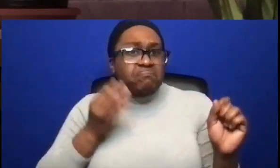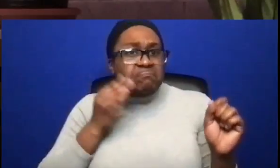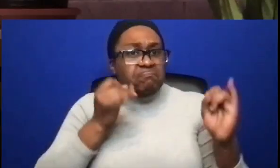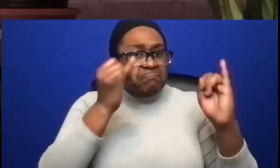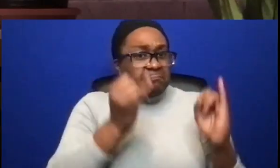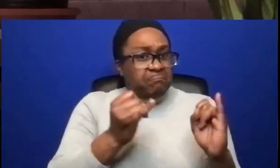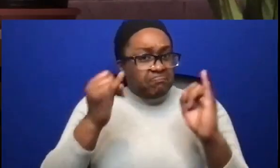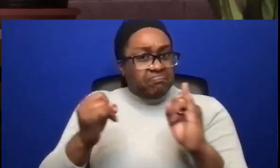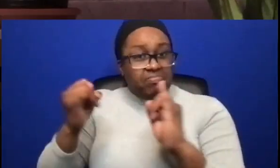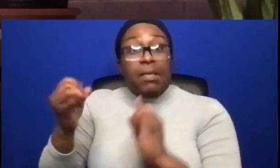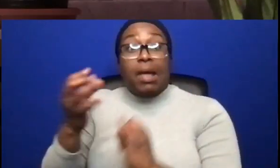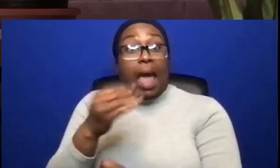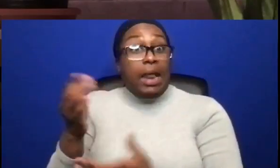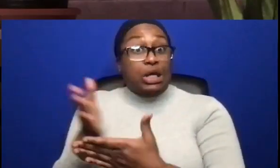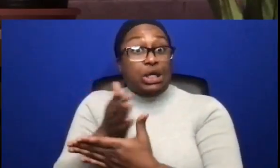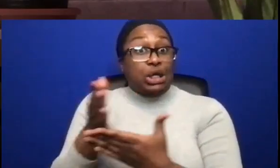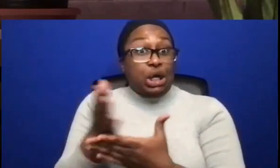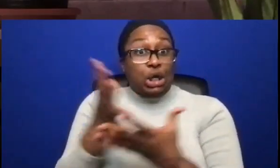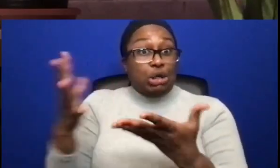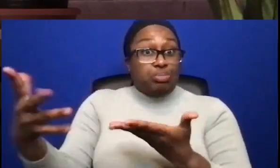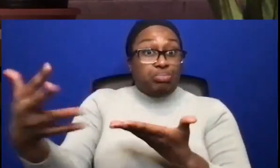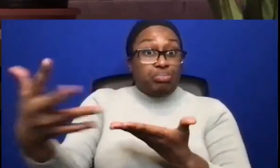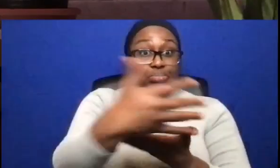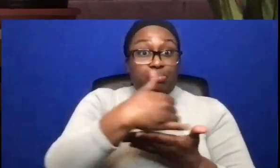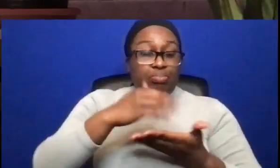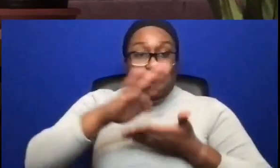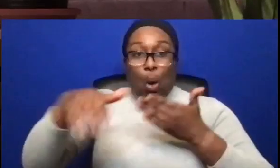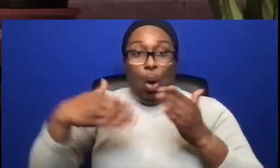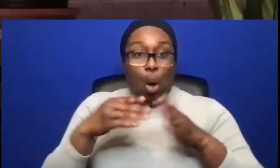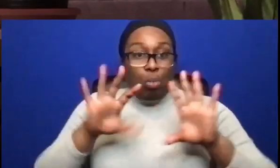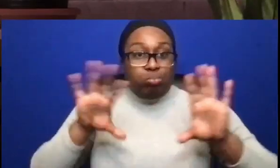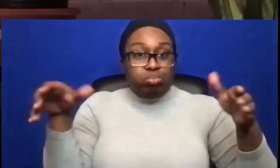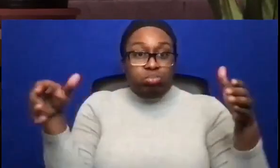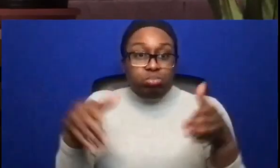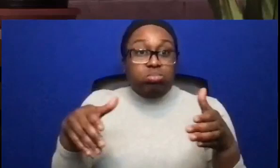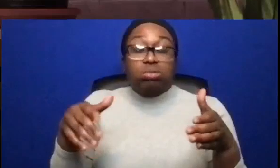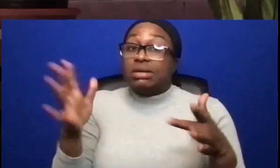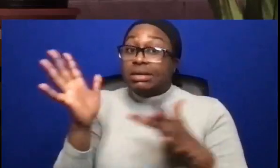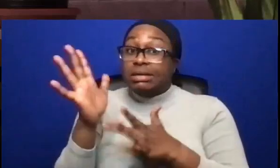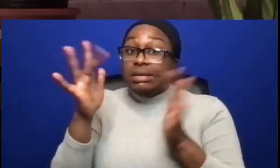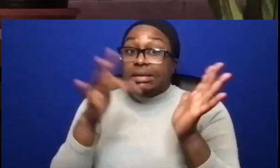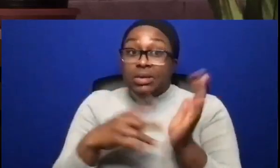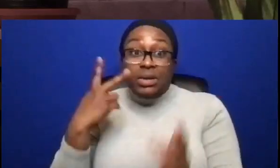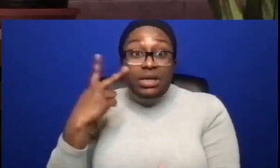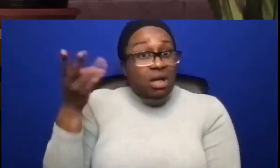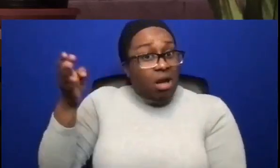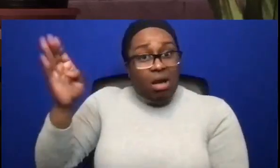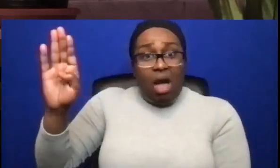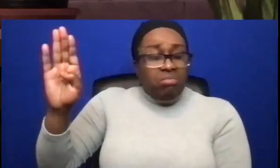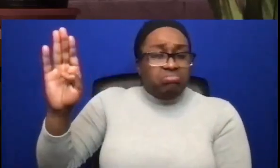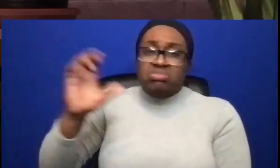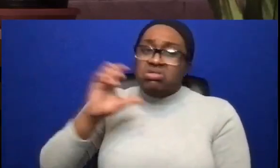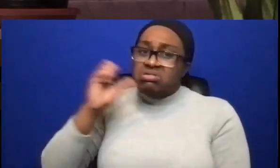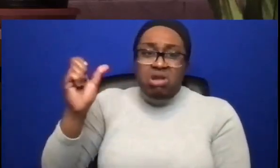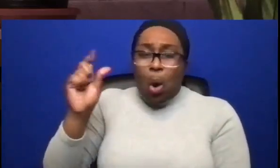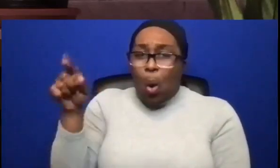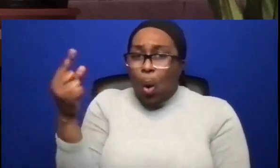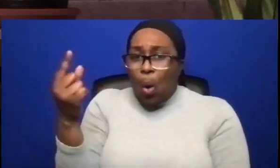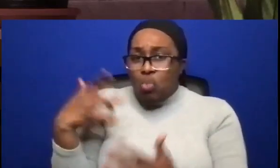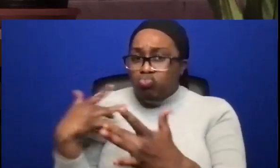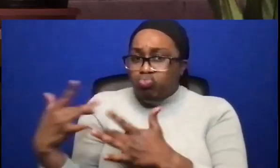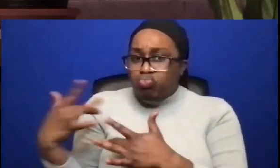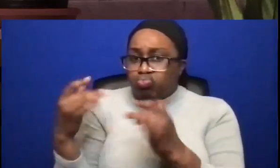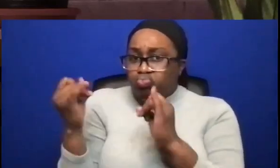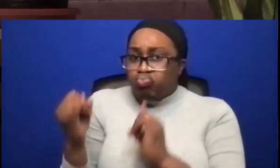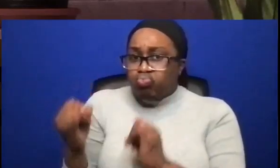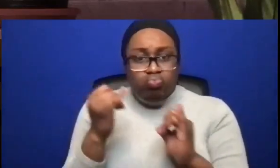and shared collectively. In Jesus, we see that God was not solely concerned with the individual, but with